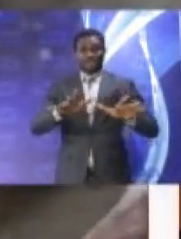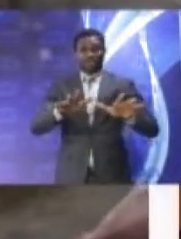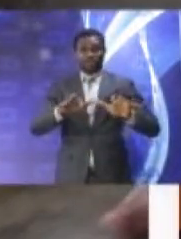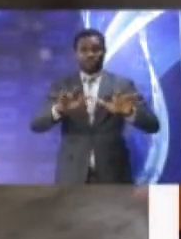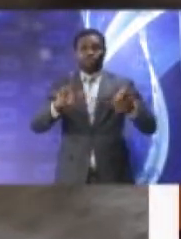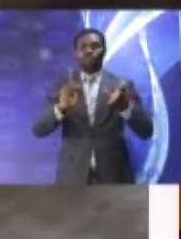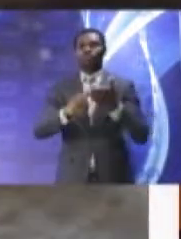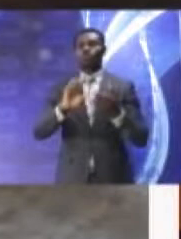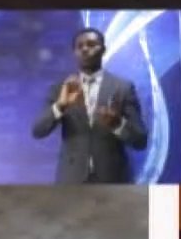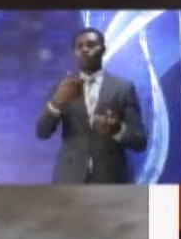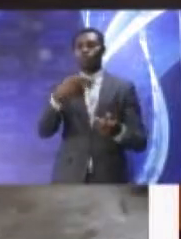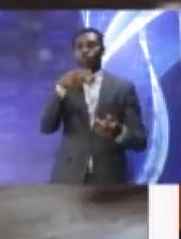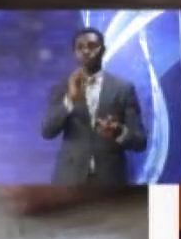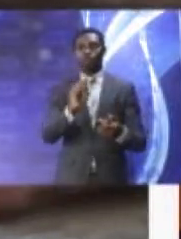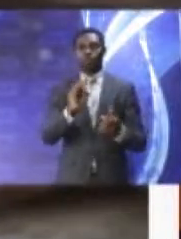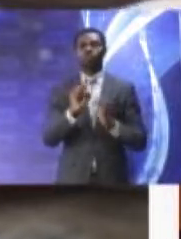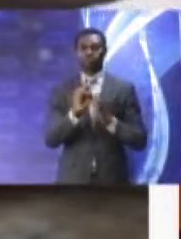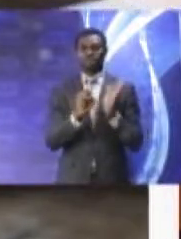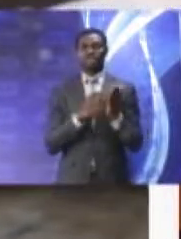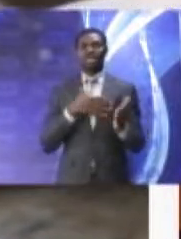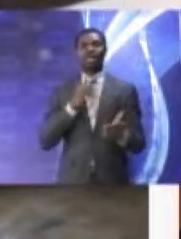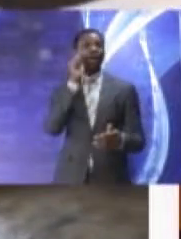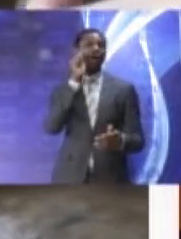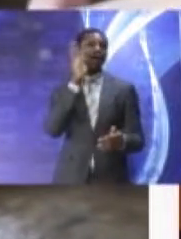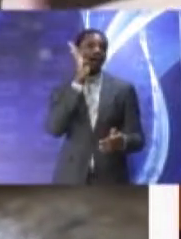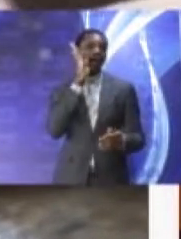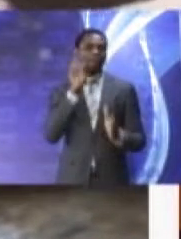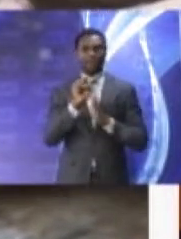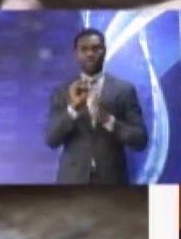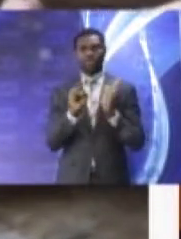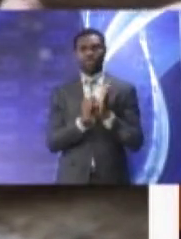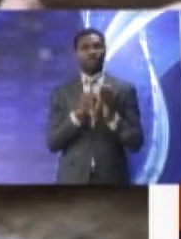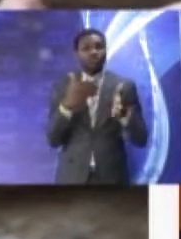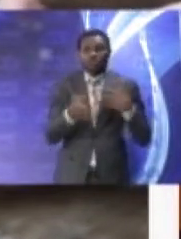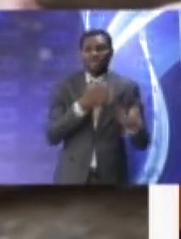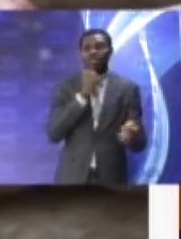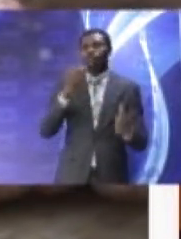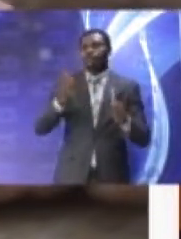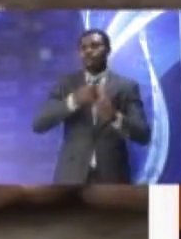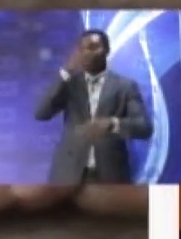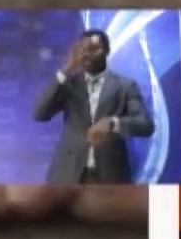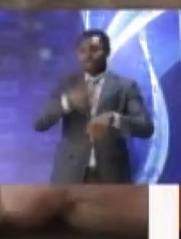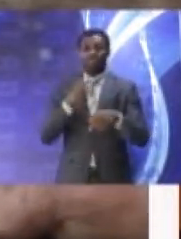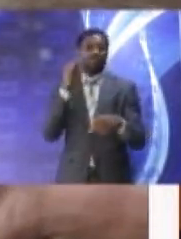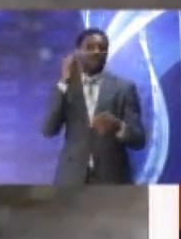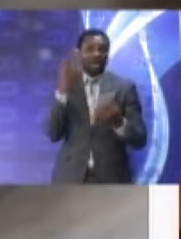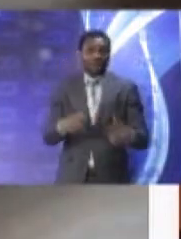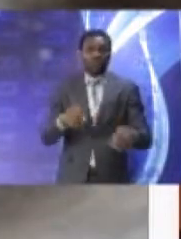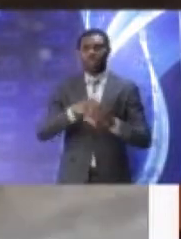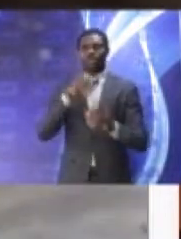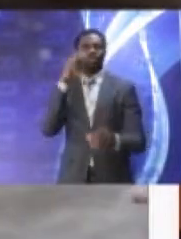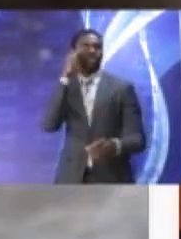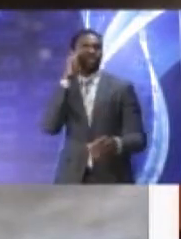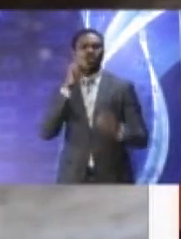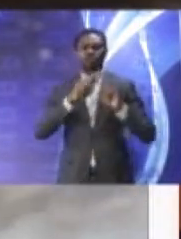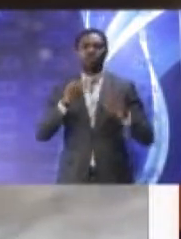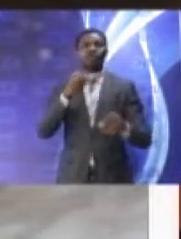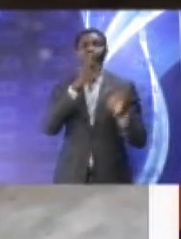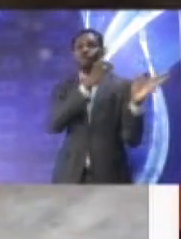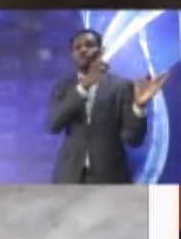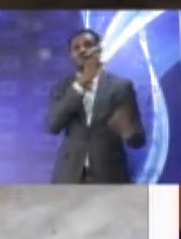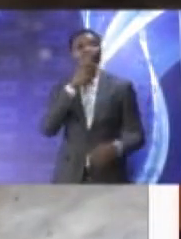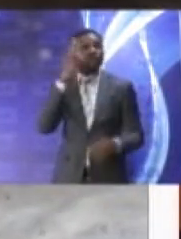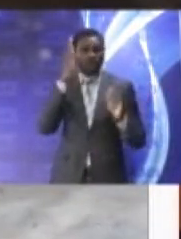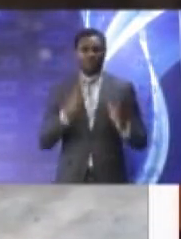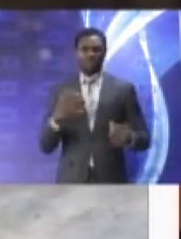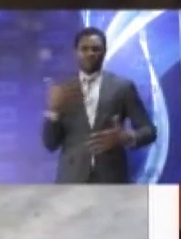states. Even though it is not the first time Nigeria is experiencing the outbreak, however, farmers are afraid that this